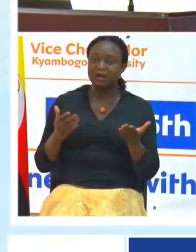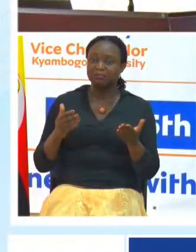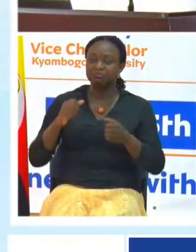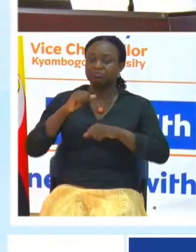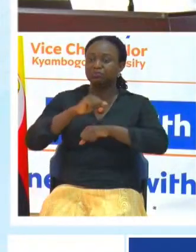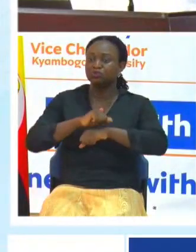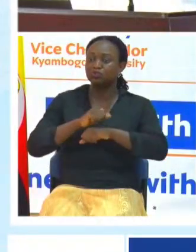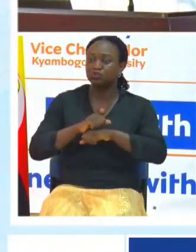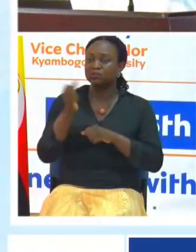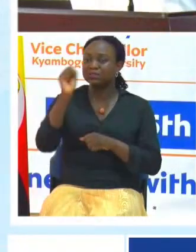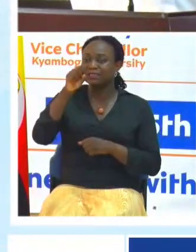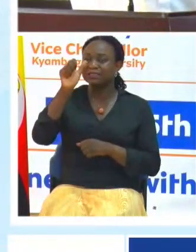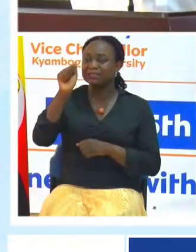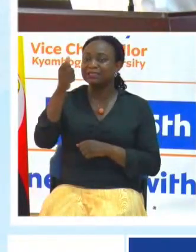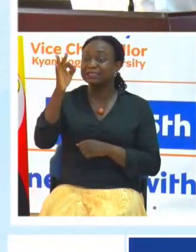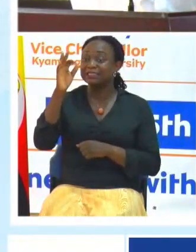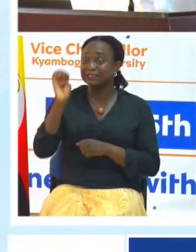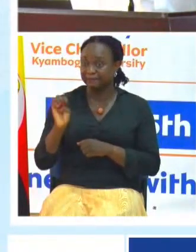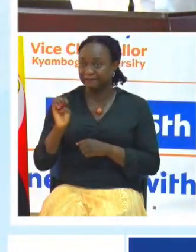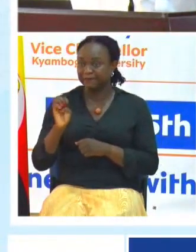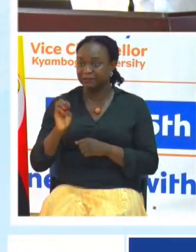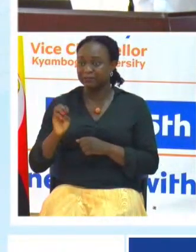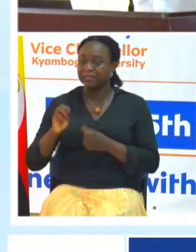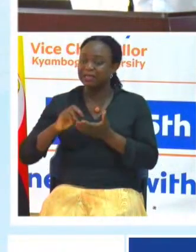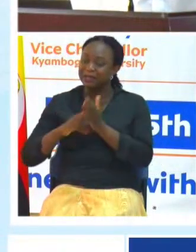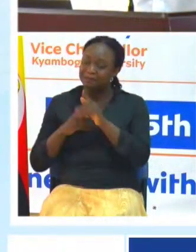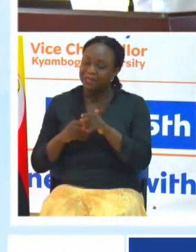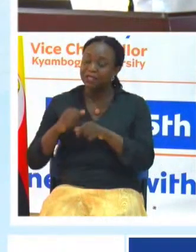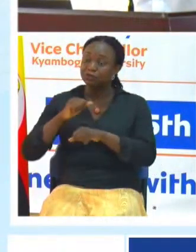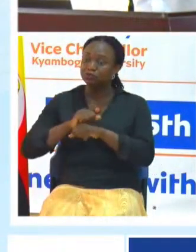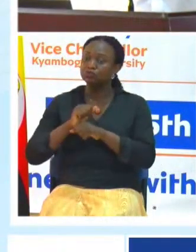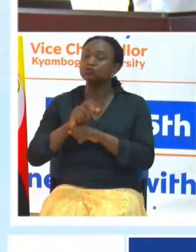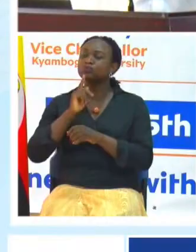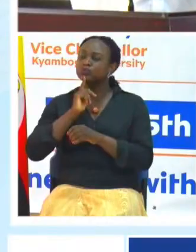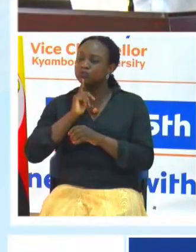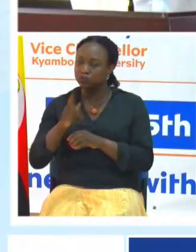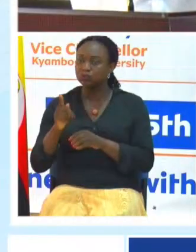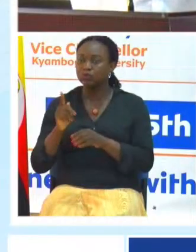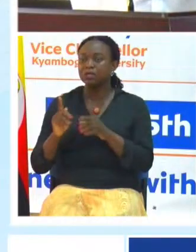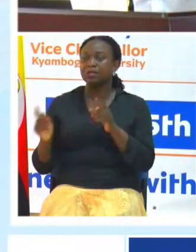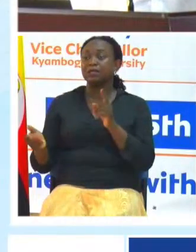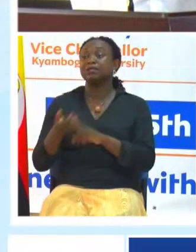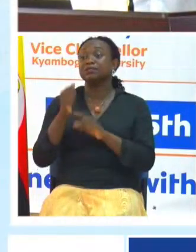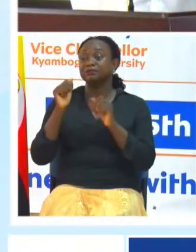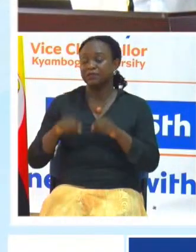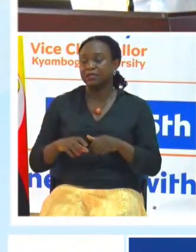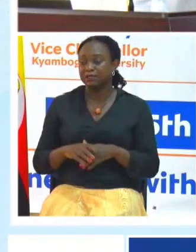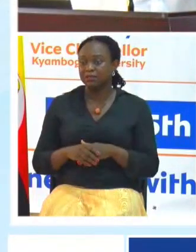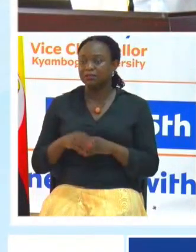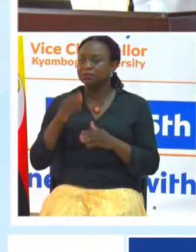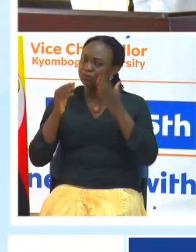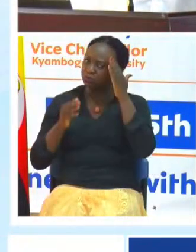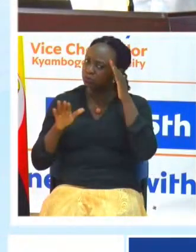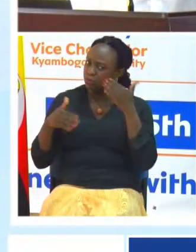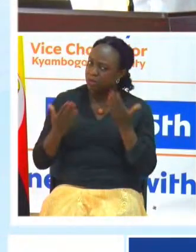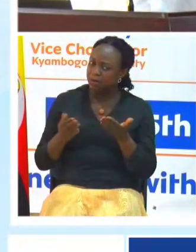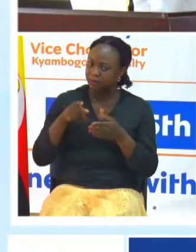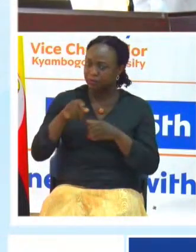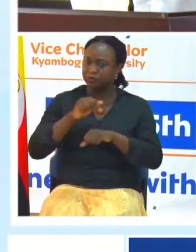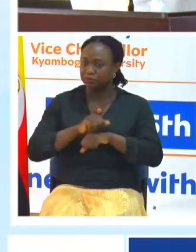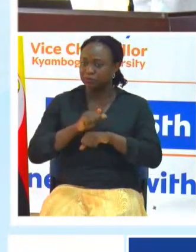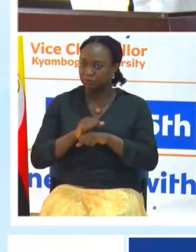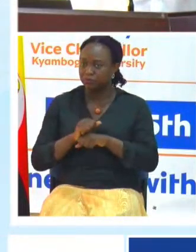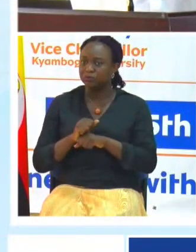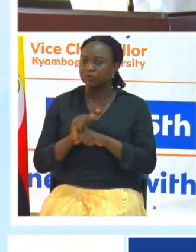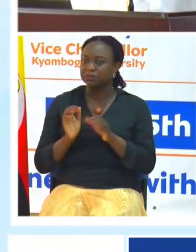names. The schools that you are sure that you are going to get into. How do you get to know that these are the schools that you're going to get into?